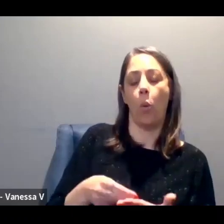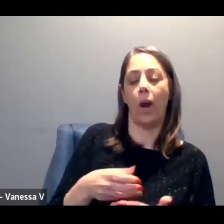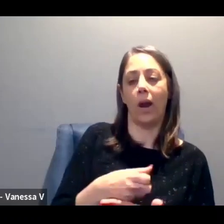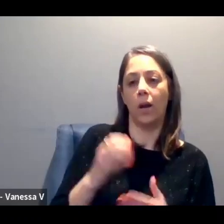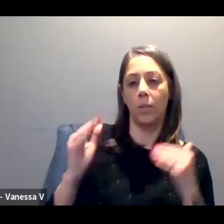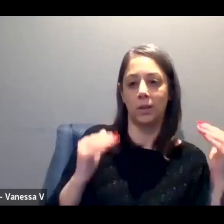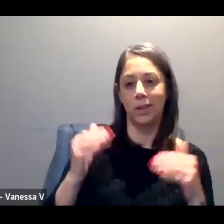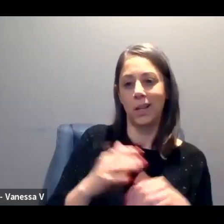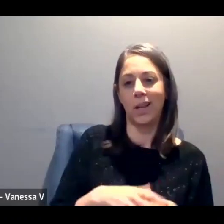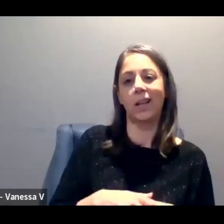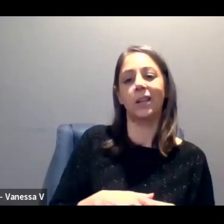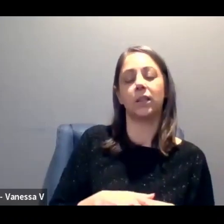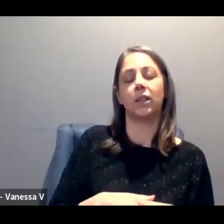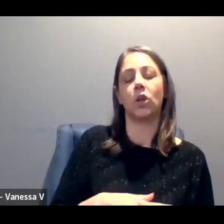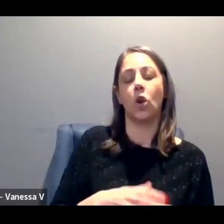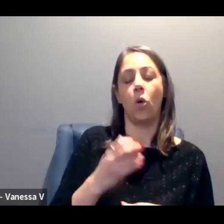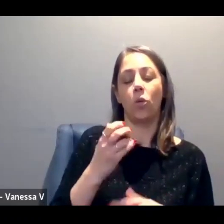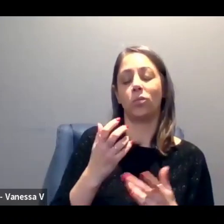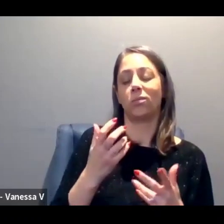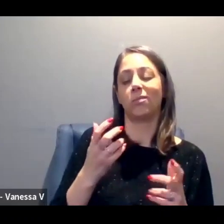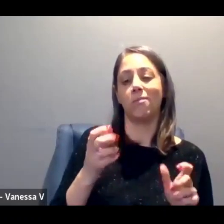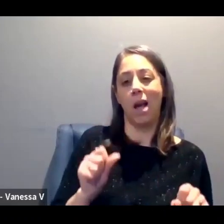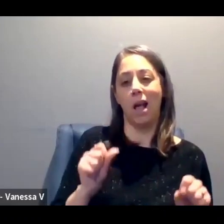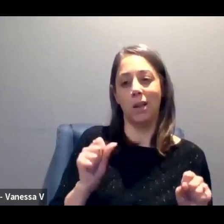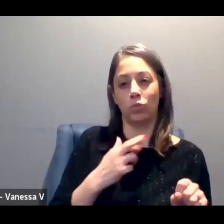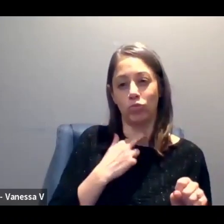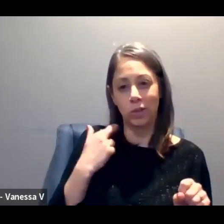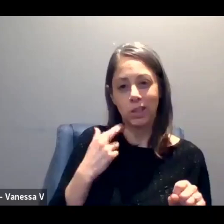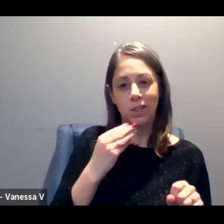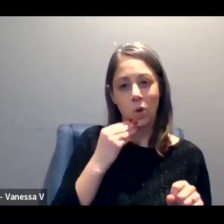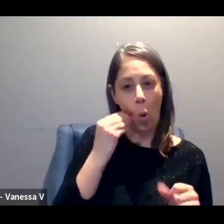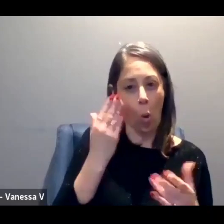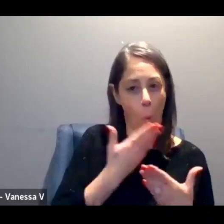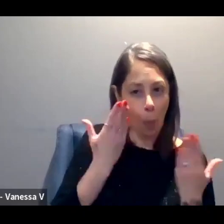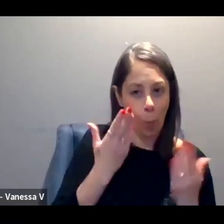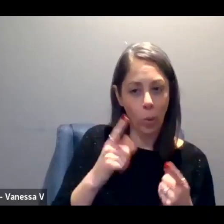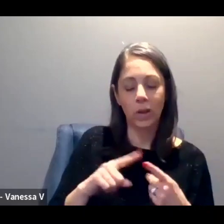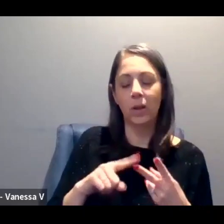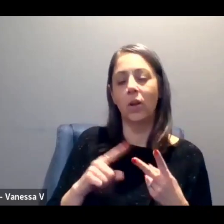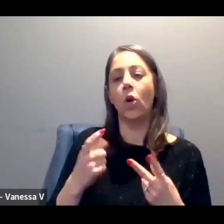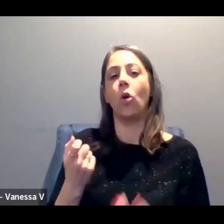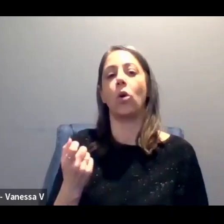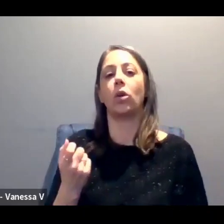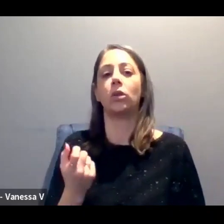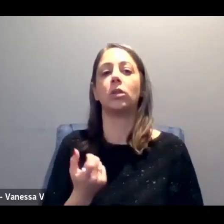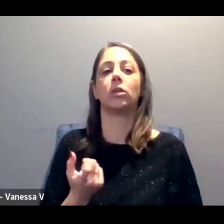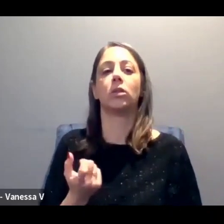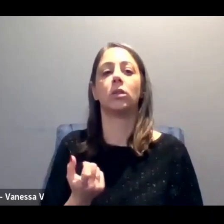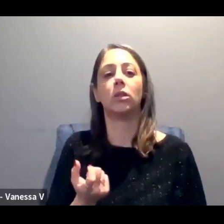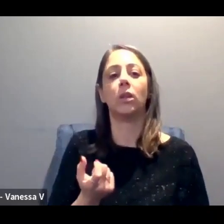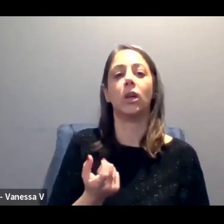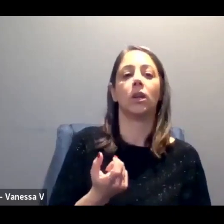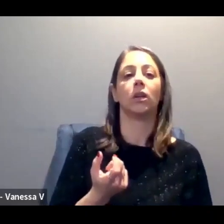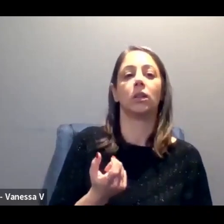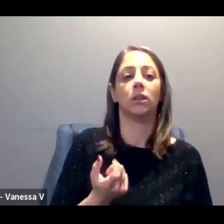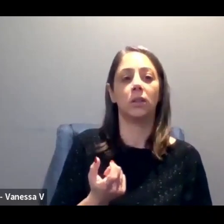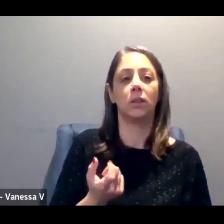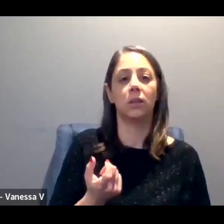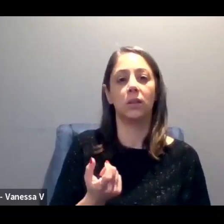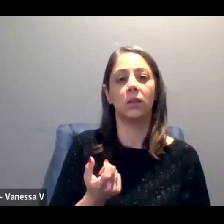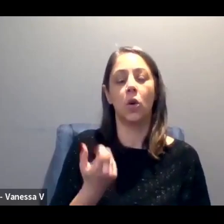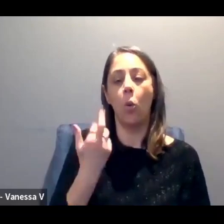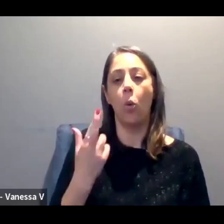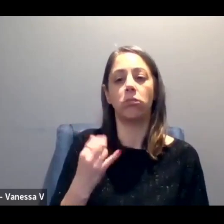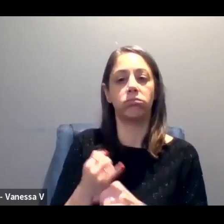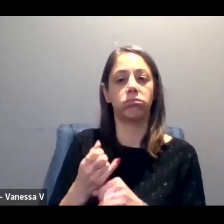institutional placement or homelessness. So, and who are residing in a licensed or registered setting for which County Human